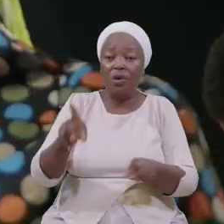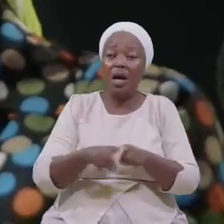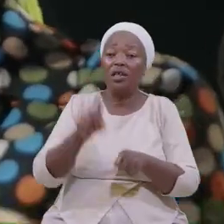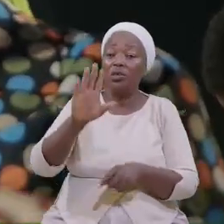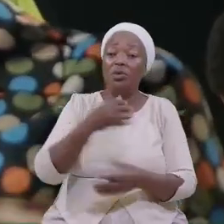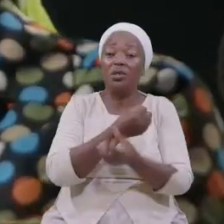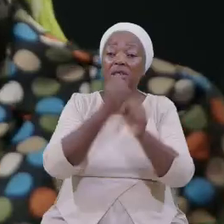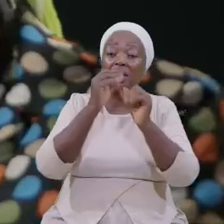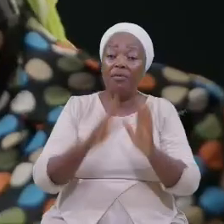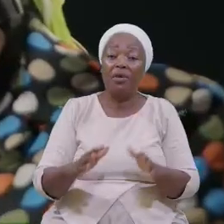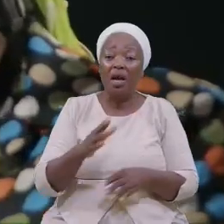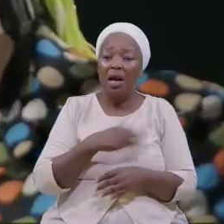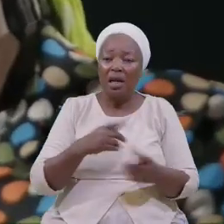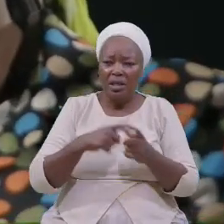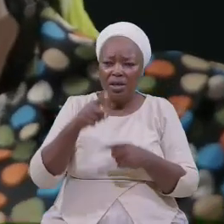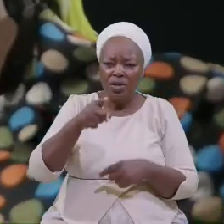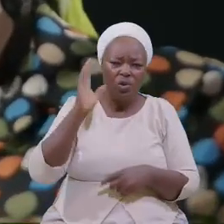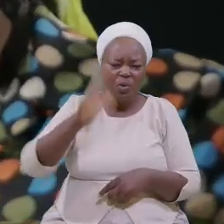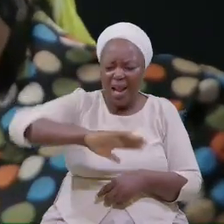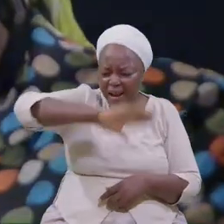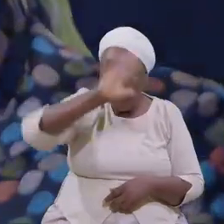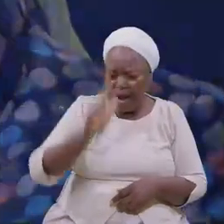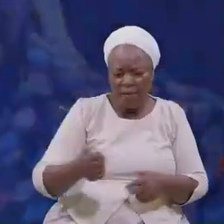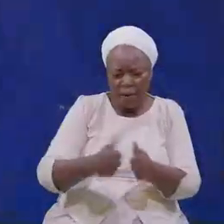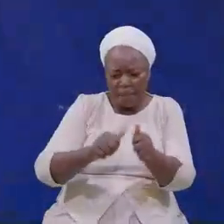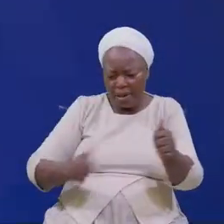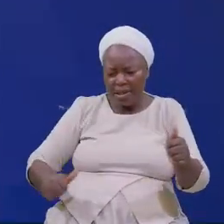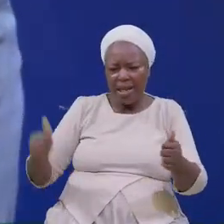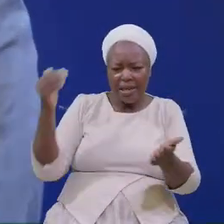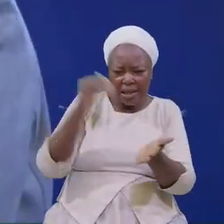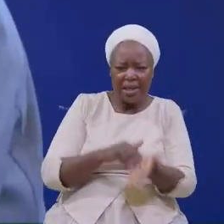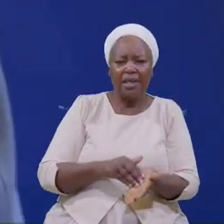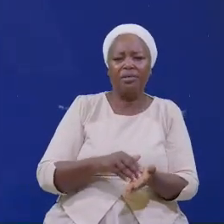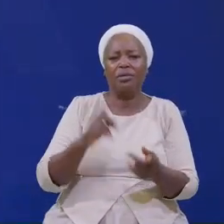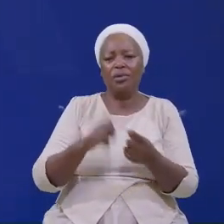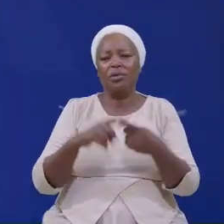Savior, and you will not go back to sin anymore.